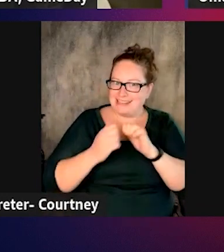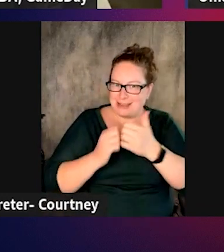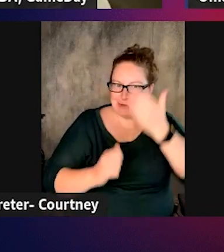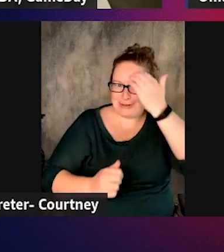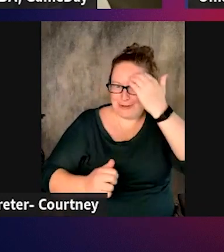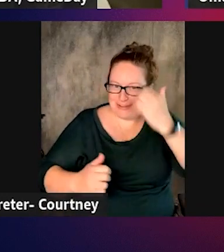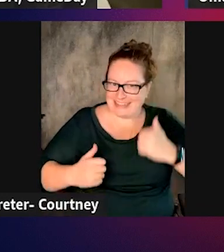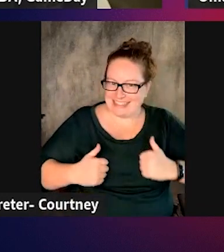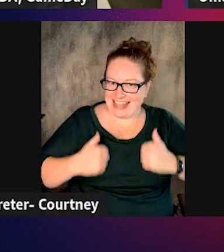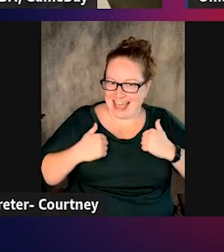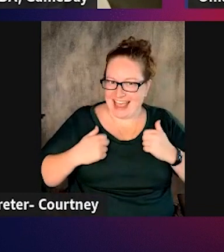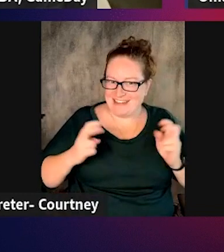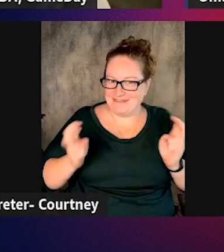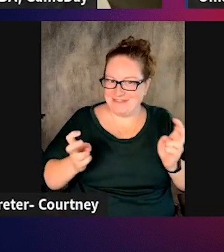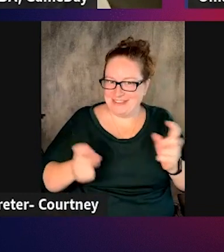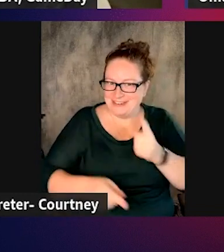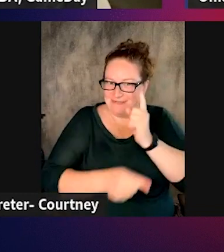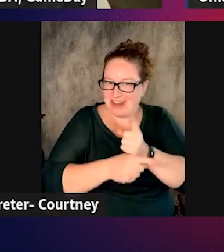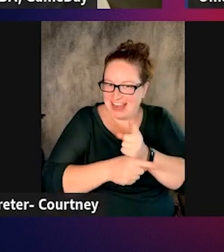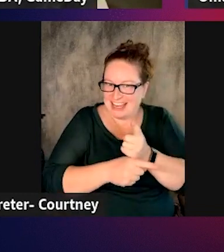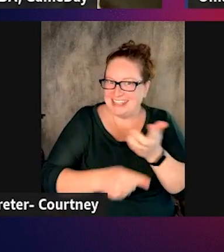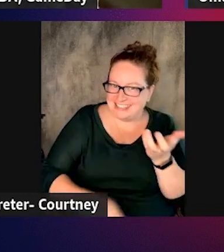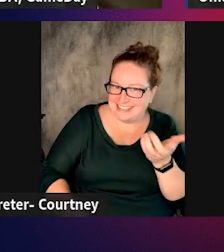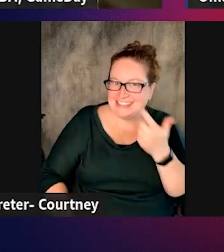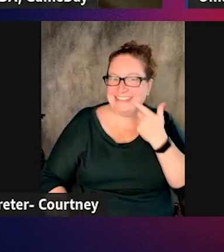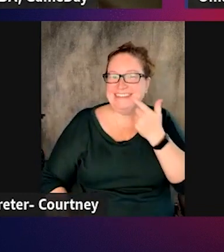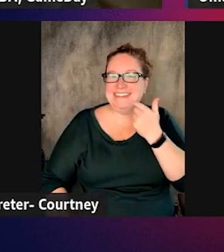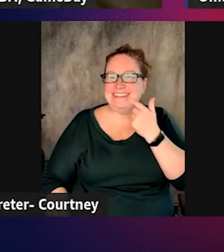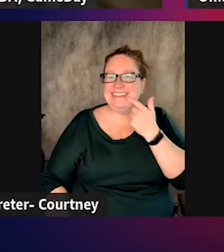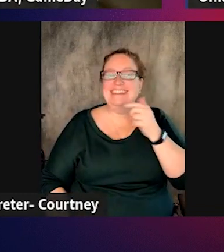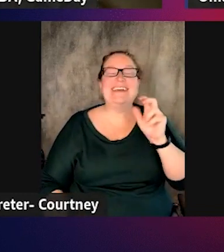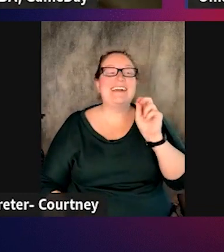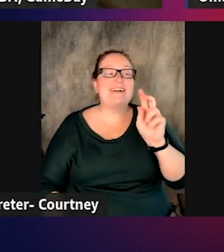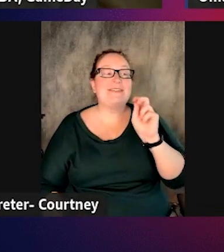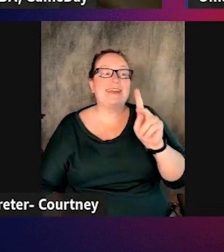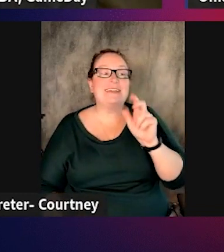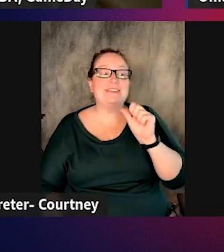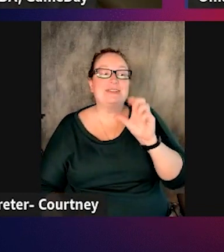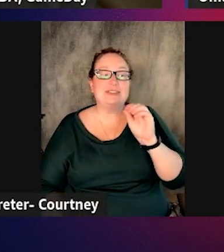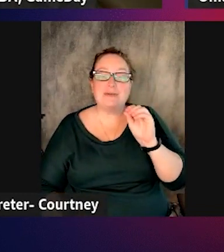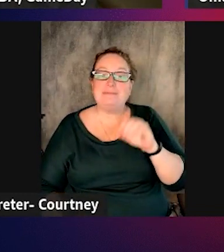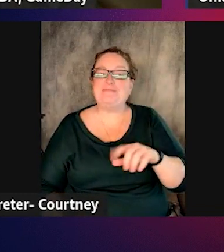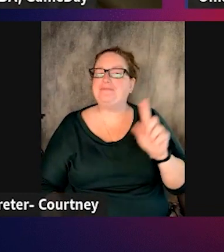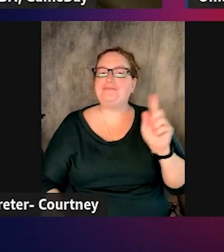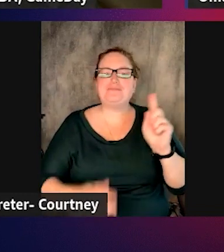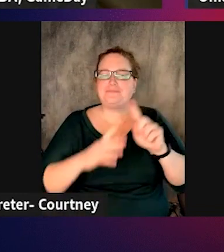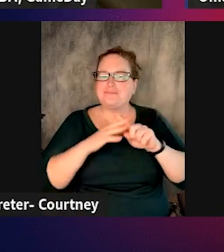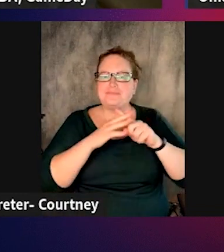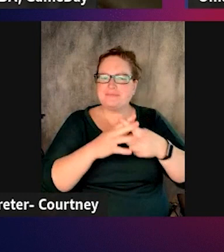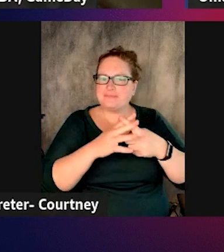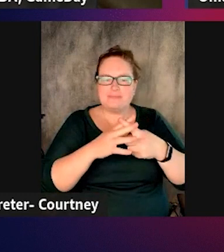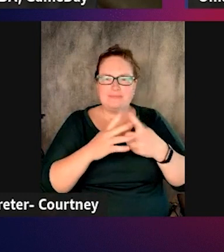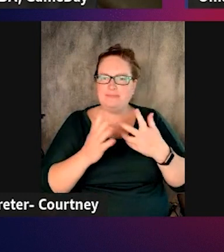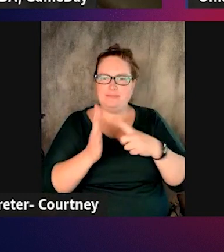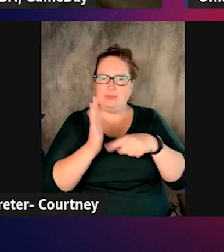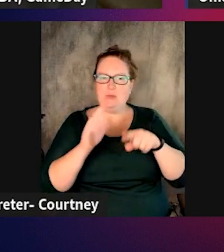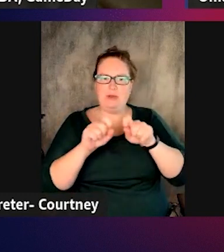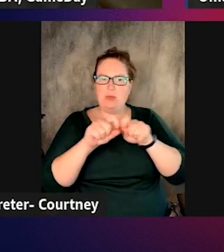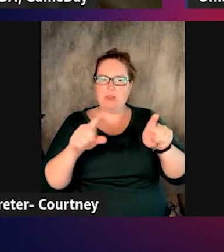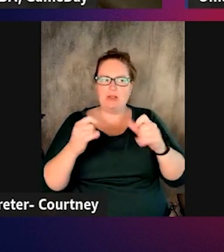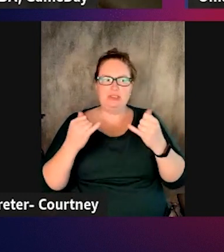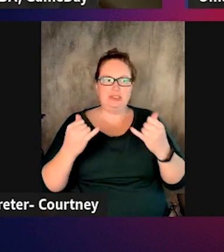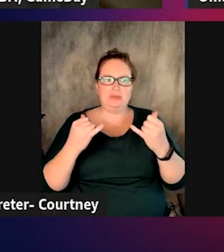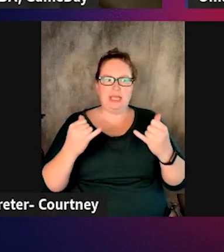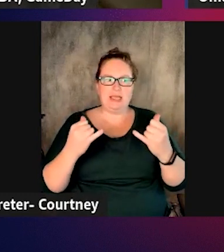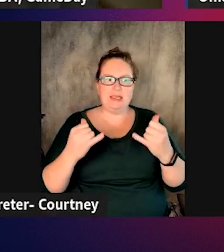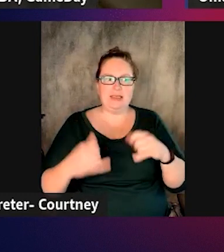right? Yep. All right. So where do we begin? What did we launch today? What